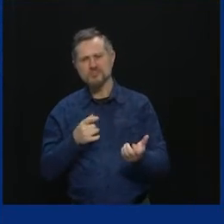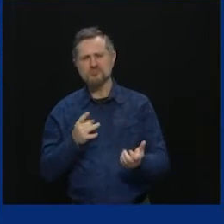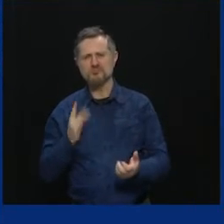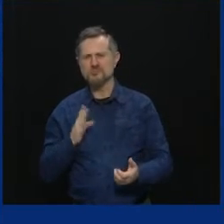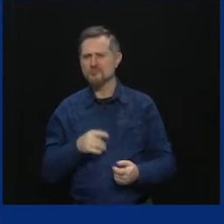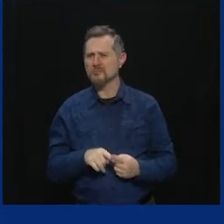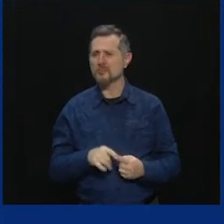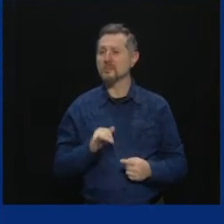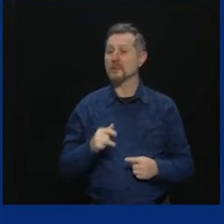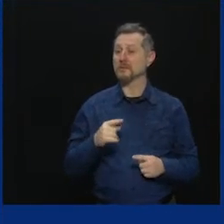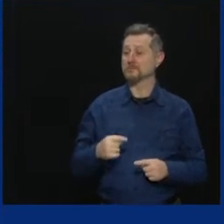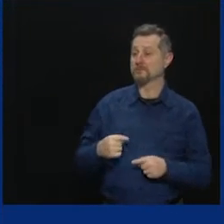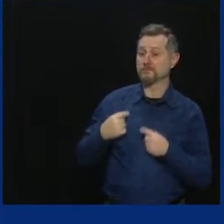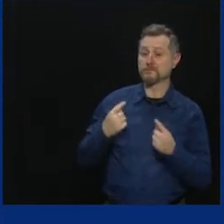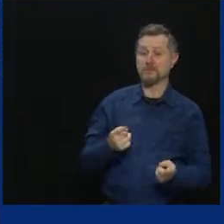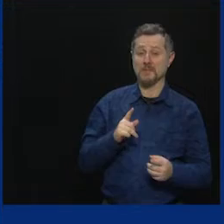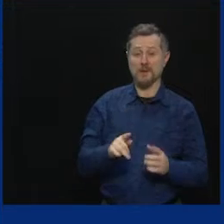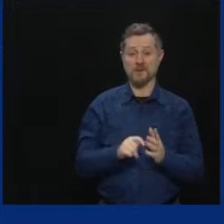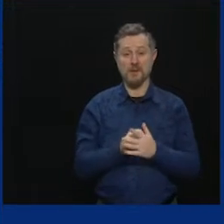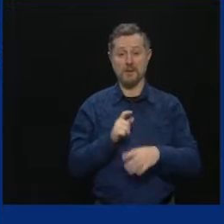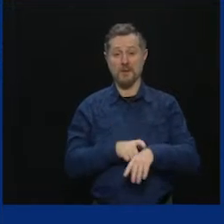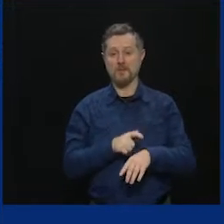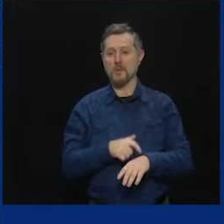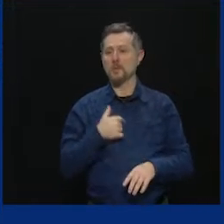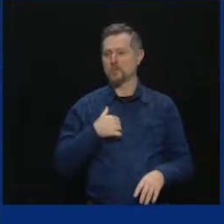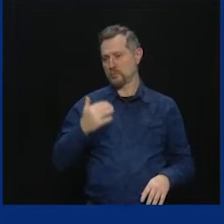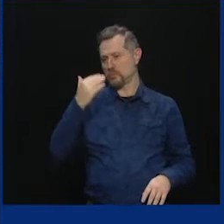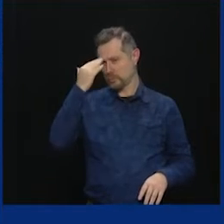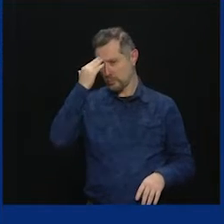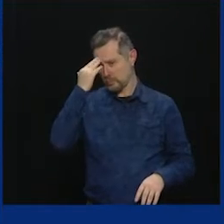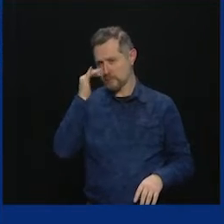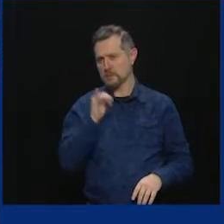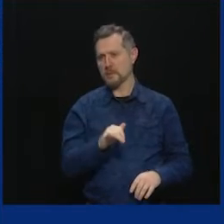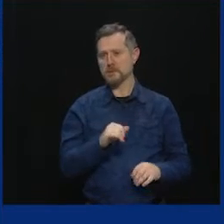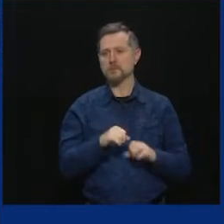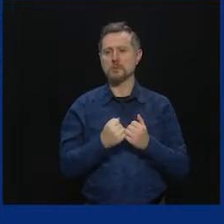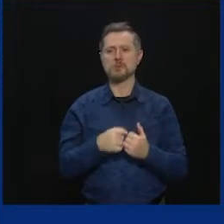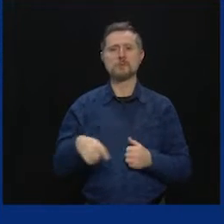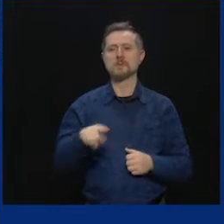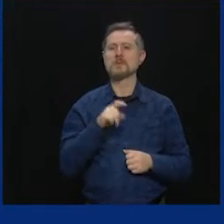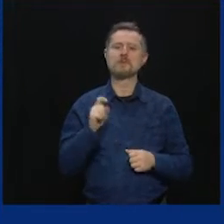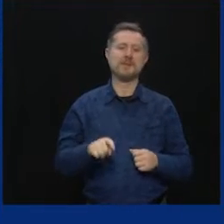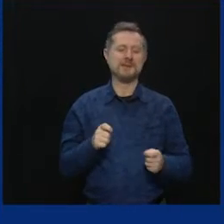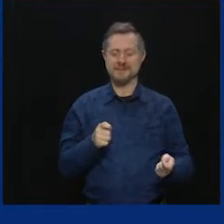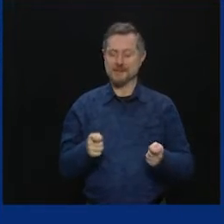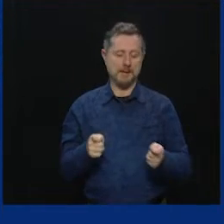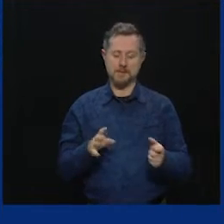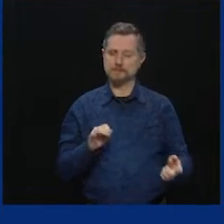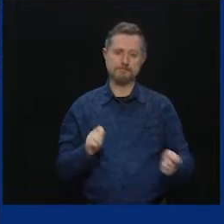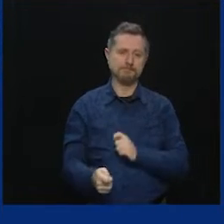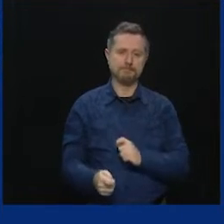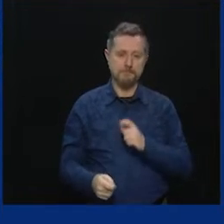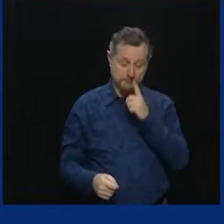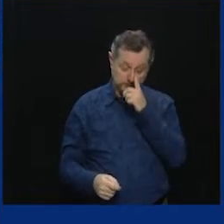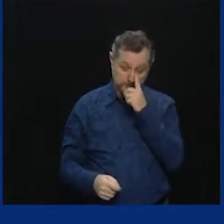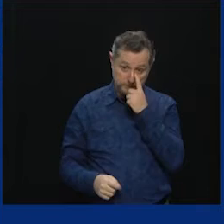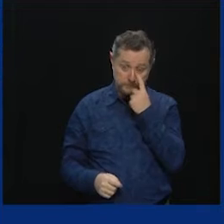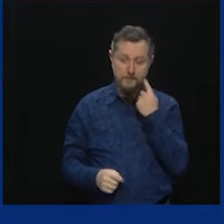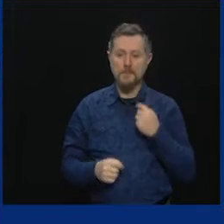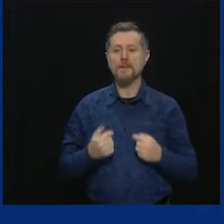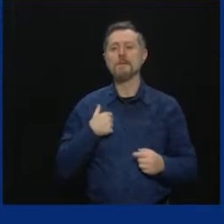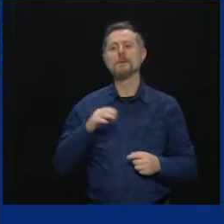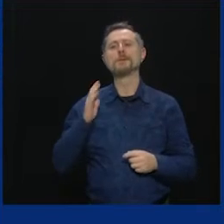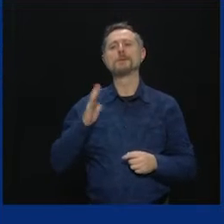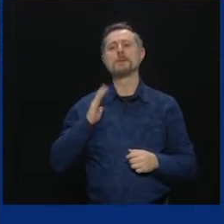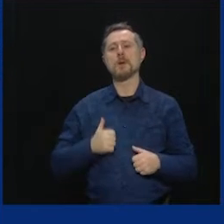I have been steeled in the knowledge that this is something that society has to tackle. And even when I lived in Washington, it was the murder capital of our